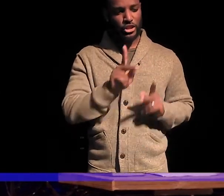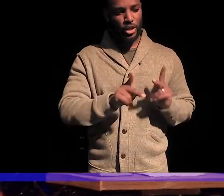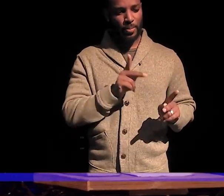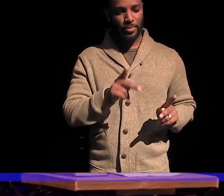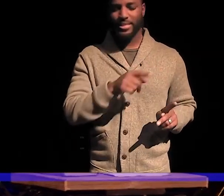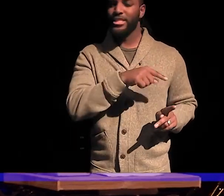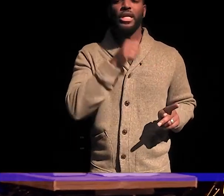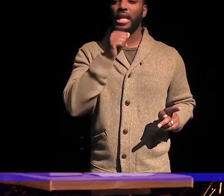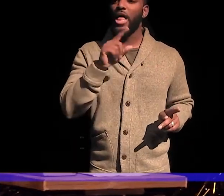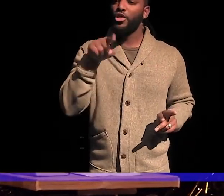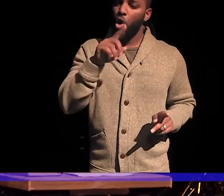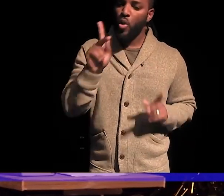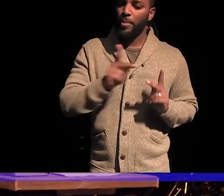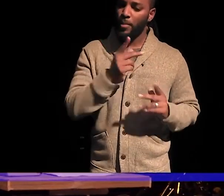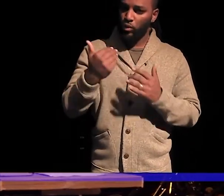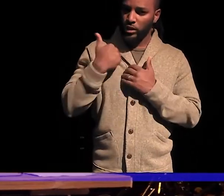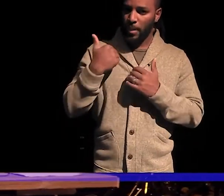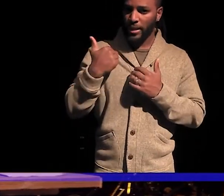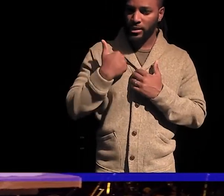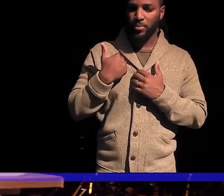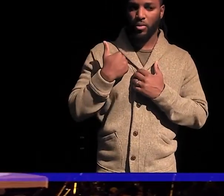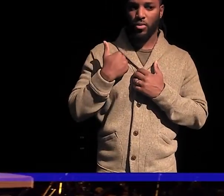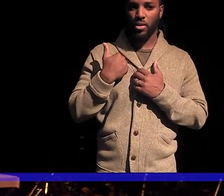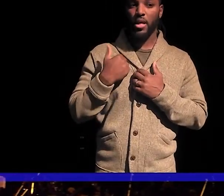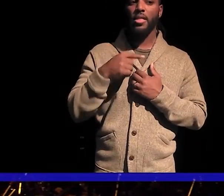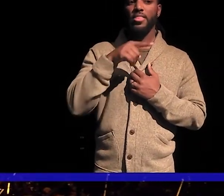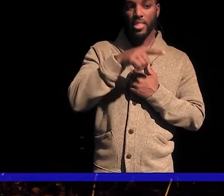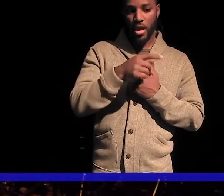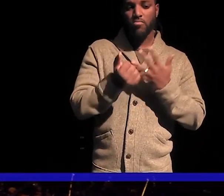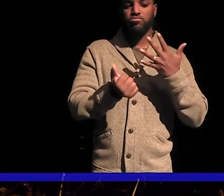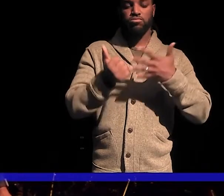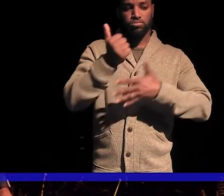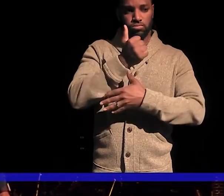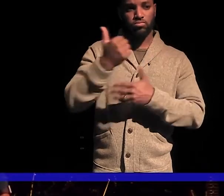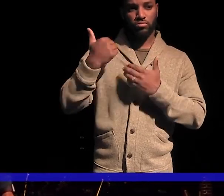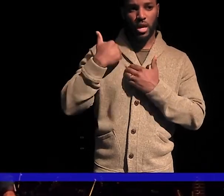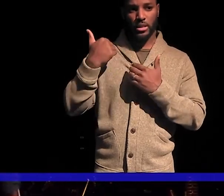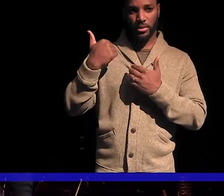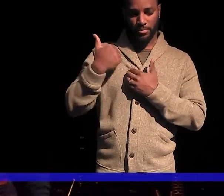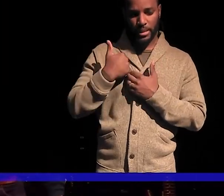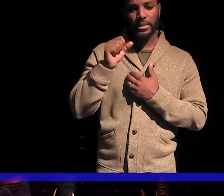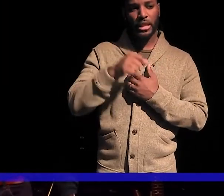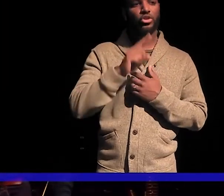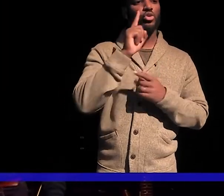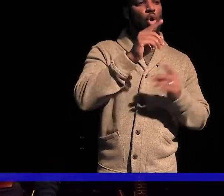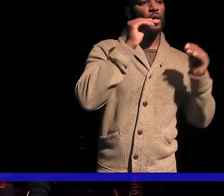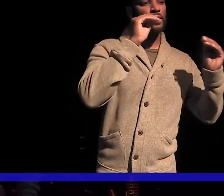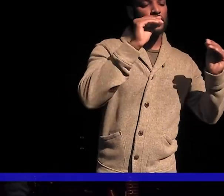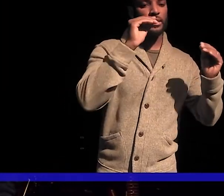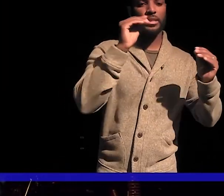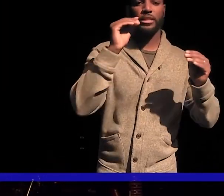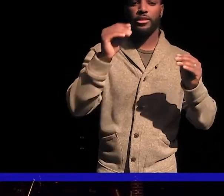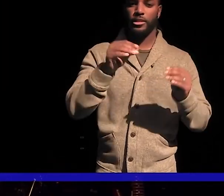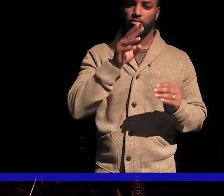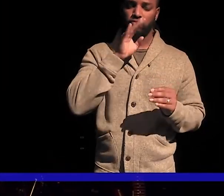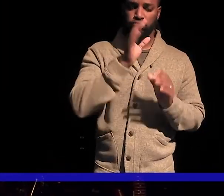the only people responsible. They have a primary responsibility, but not a unique responsibility. In Acts